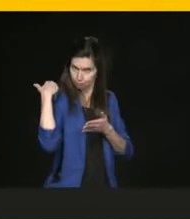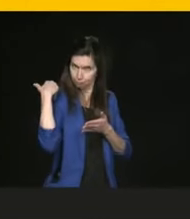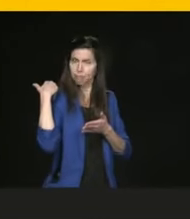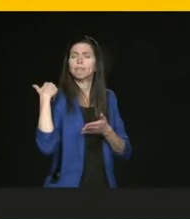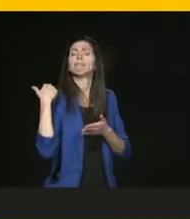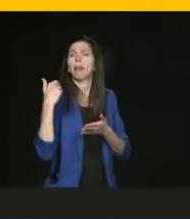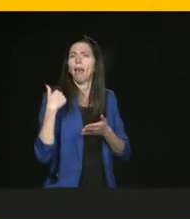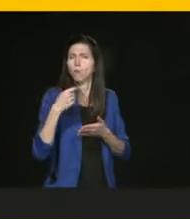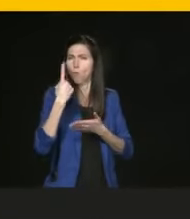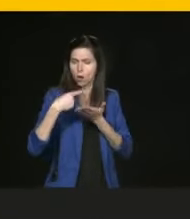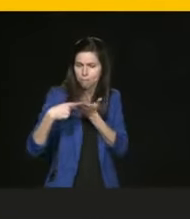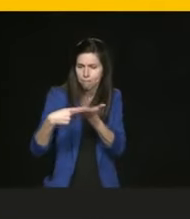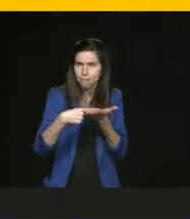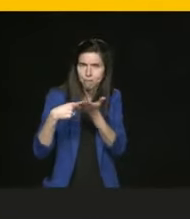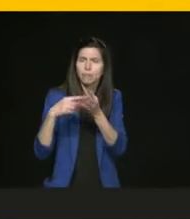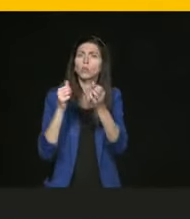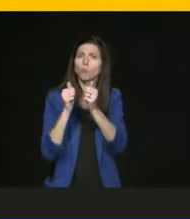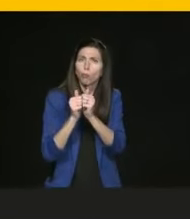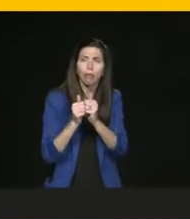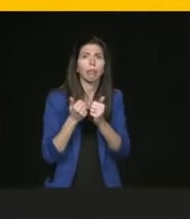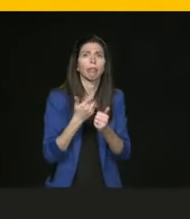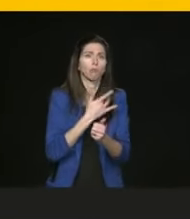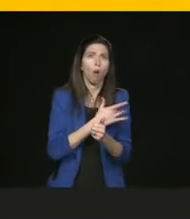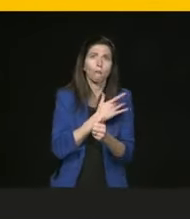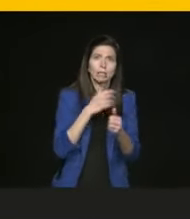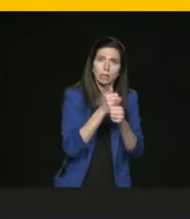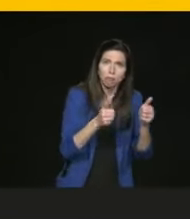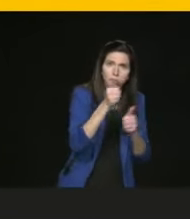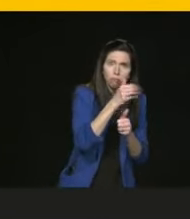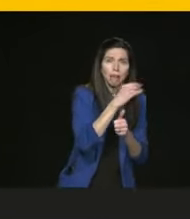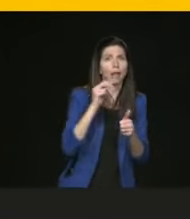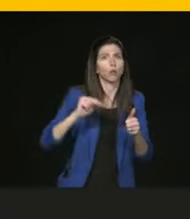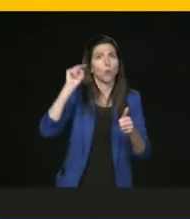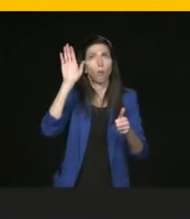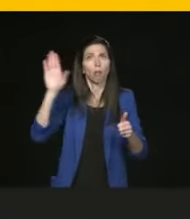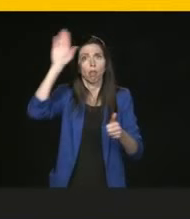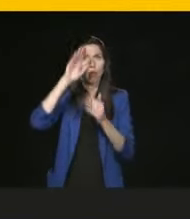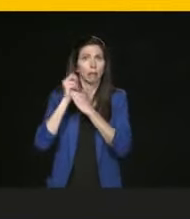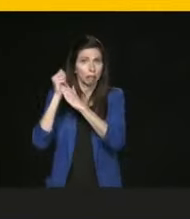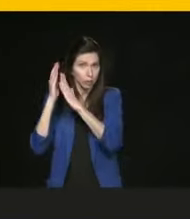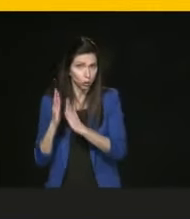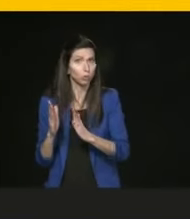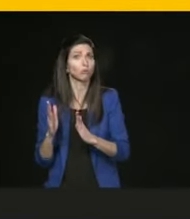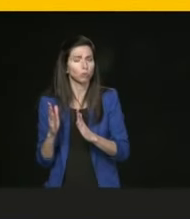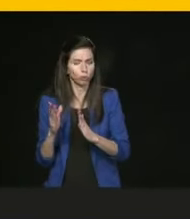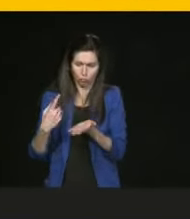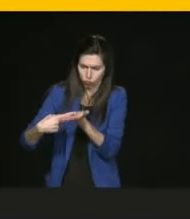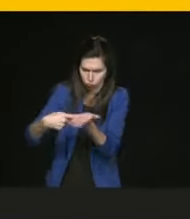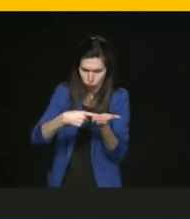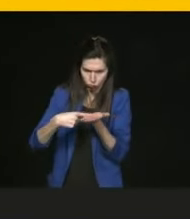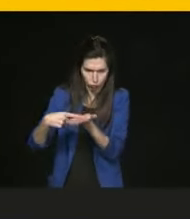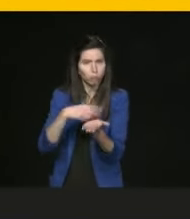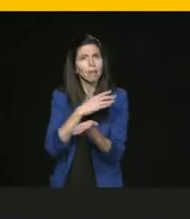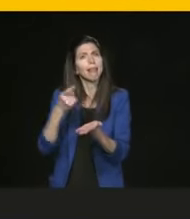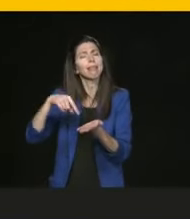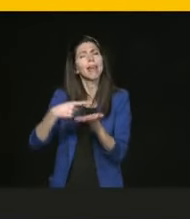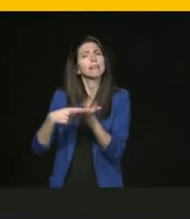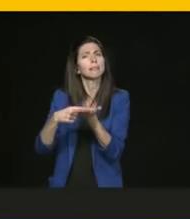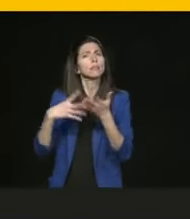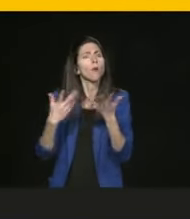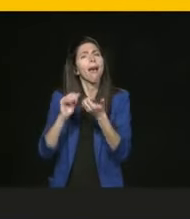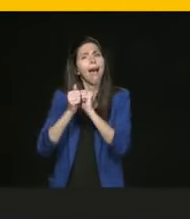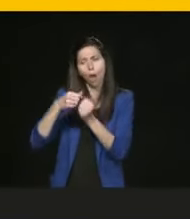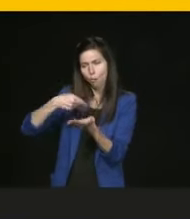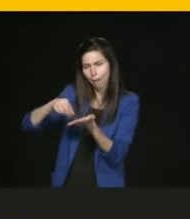premiers, and remuneration of essential workers was discussed. Has a deal been reached